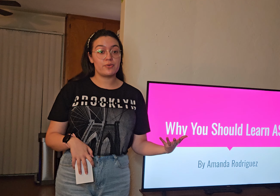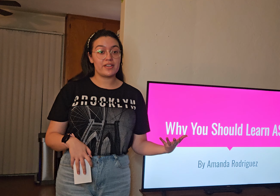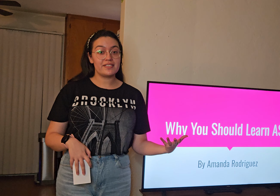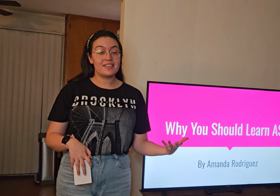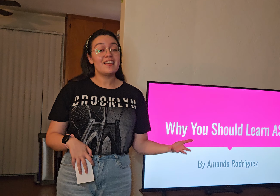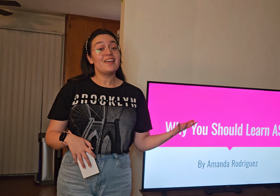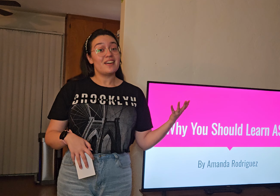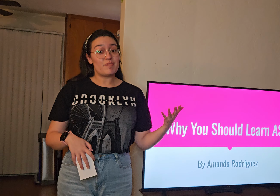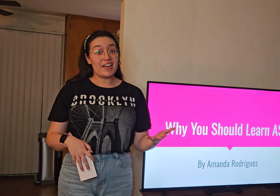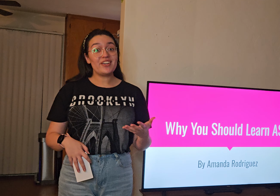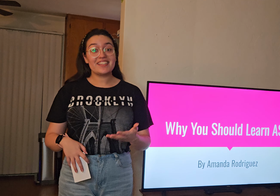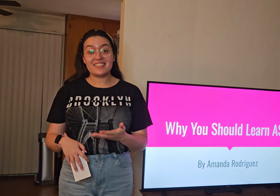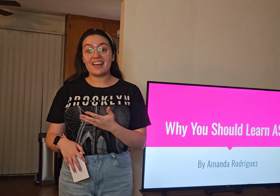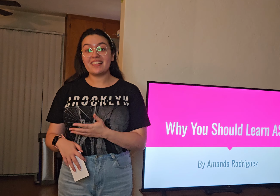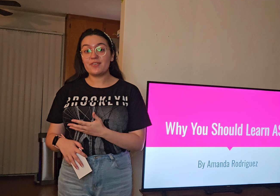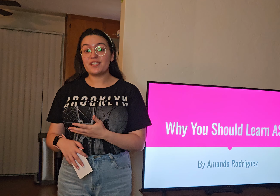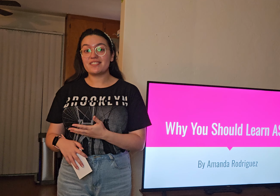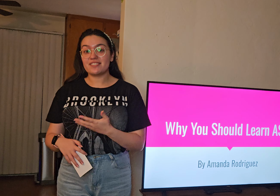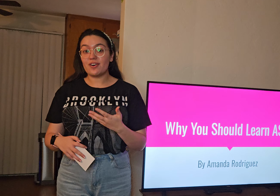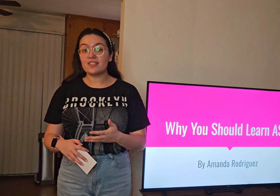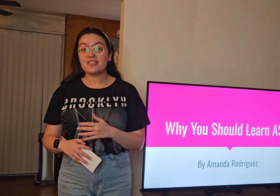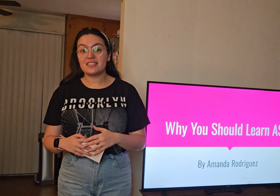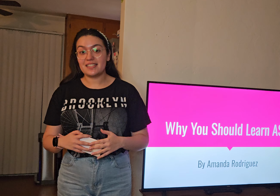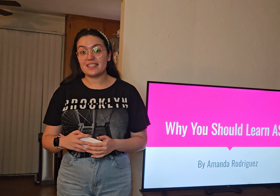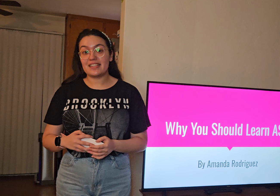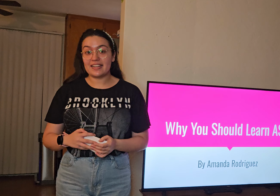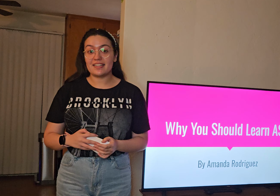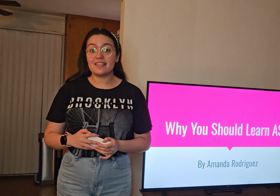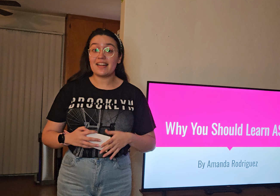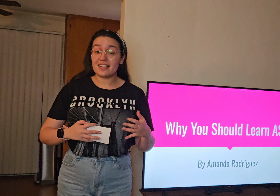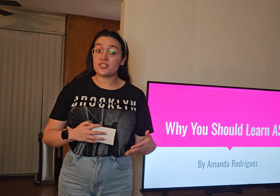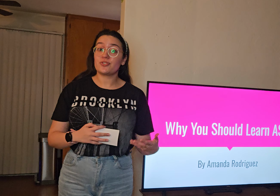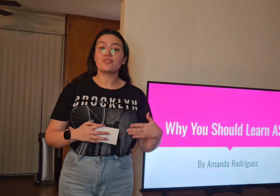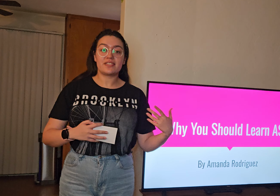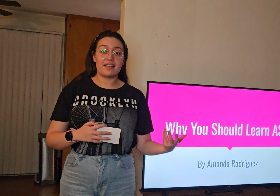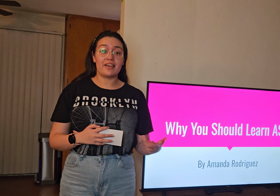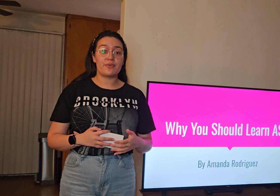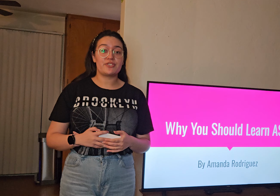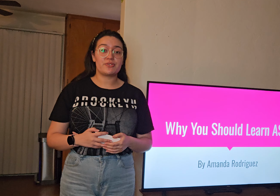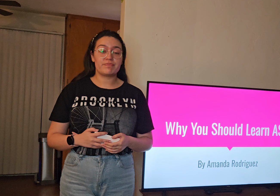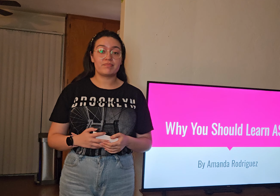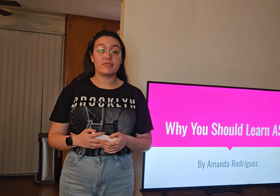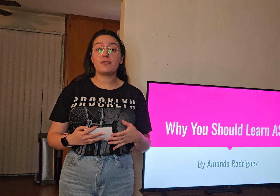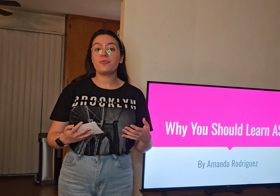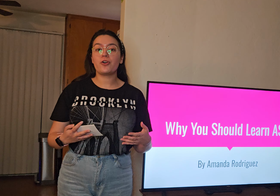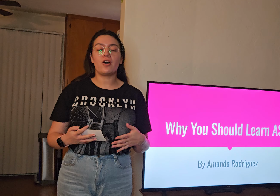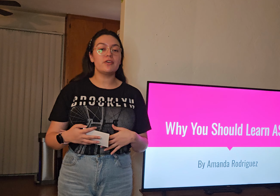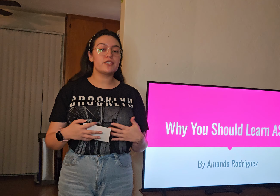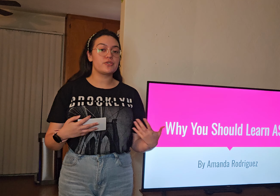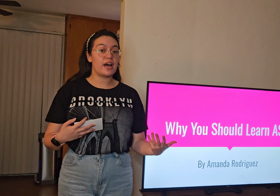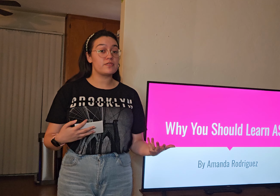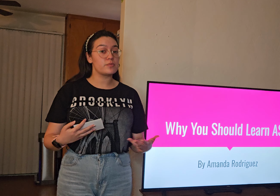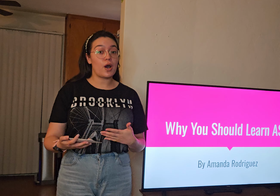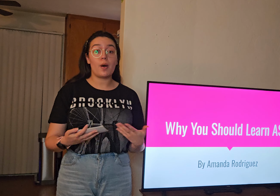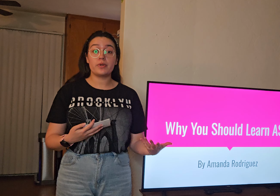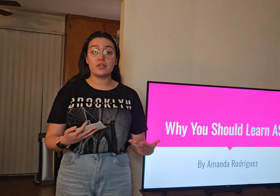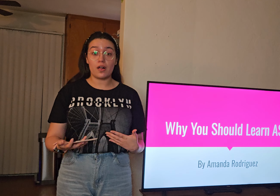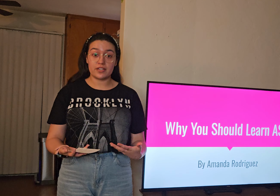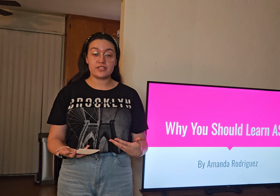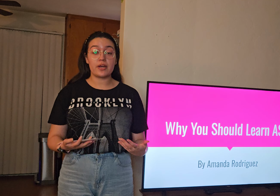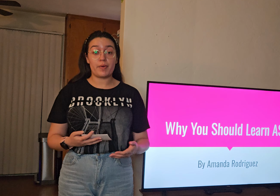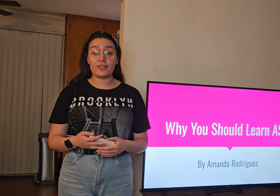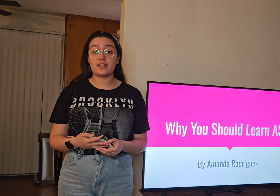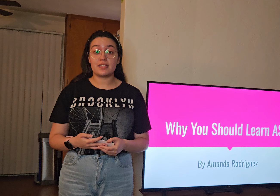language of the US, American Sign Language is also the designated national sign language. Therefore, all of us should have some